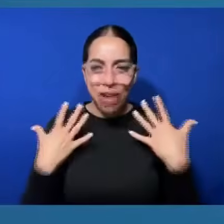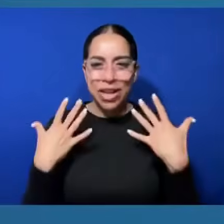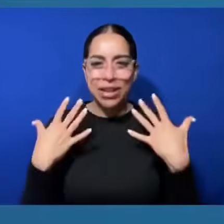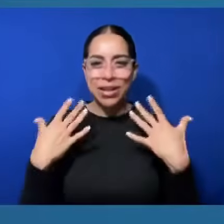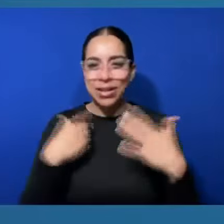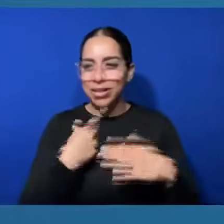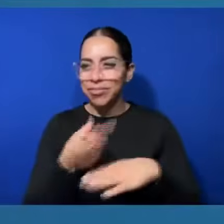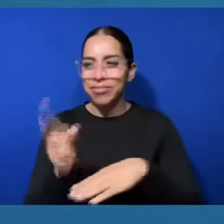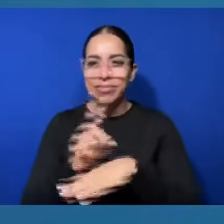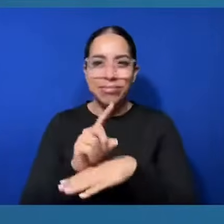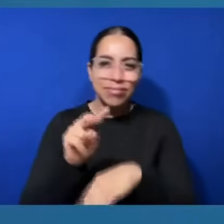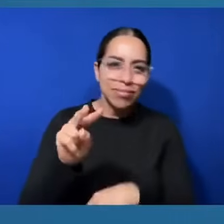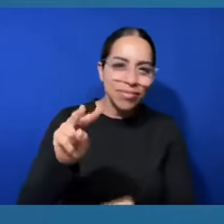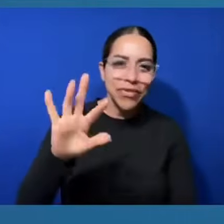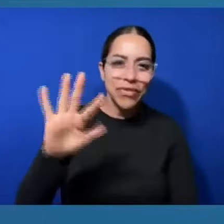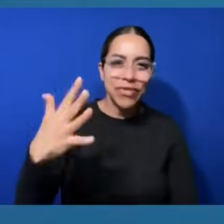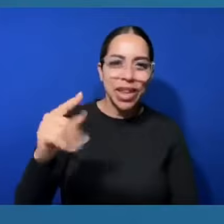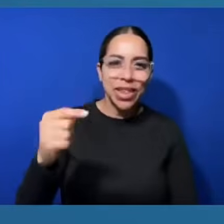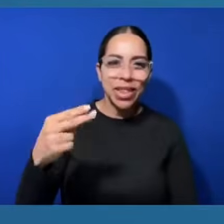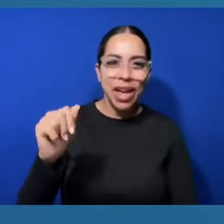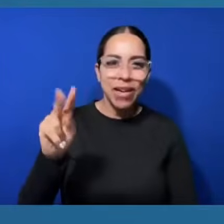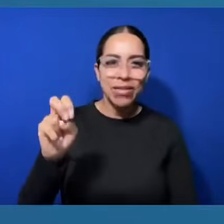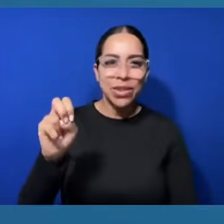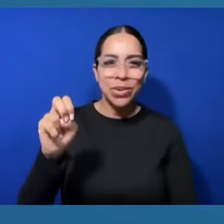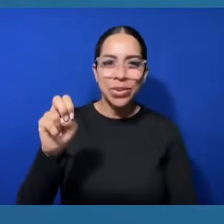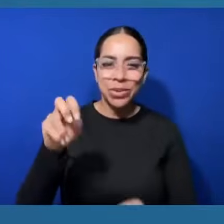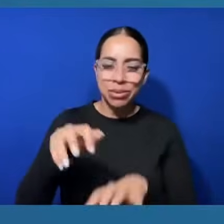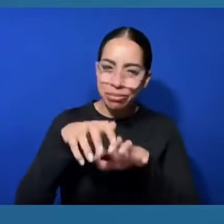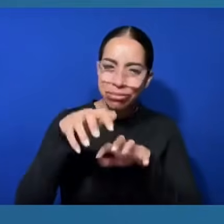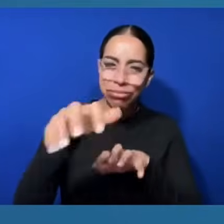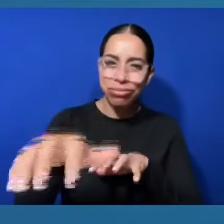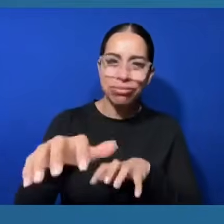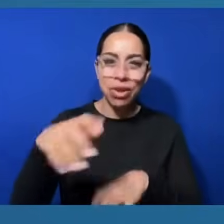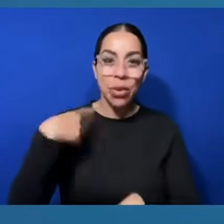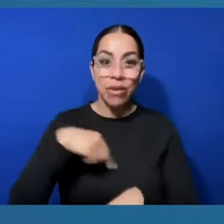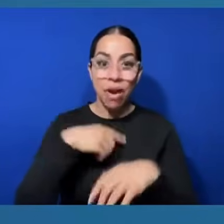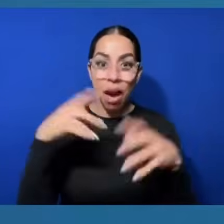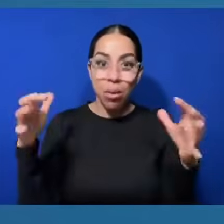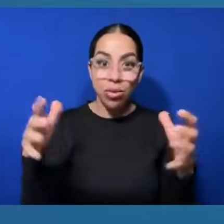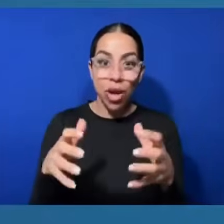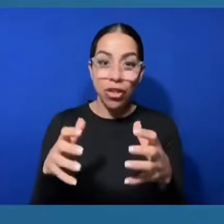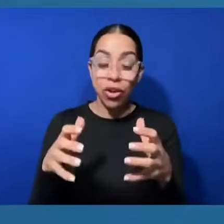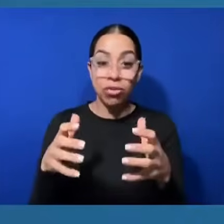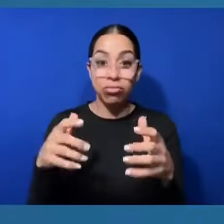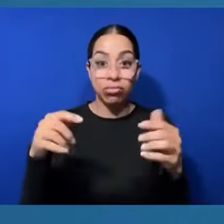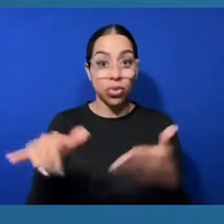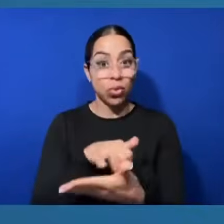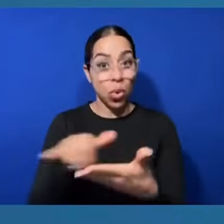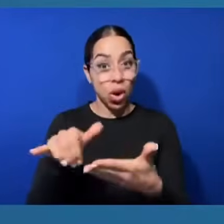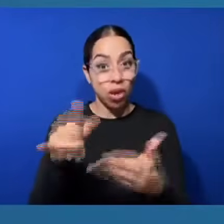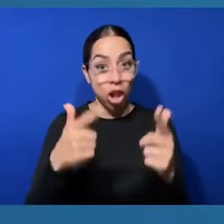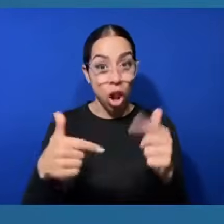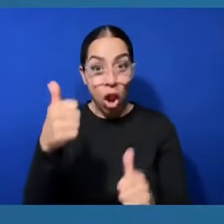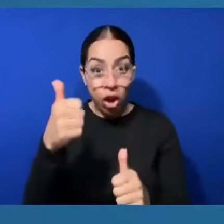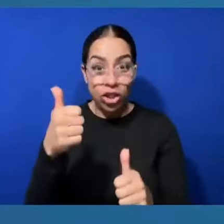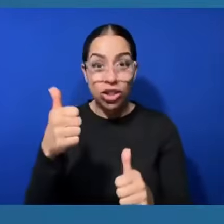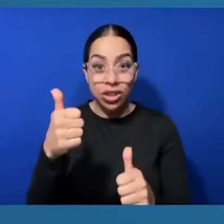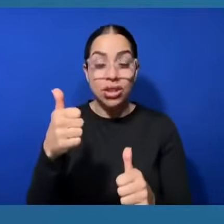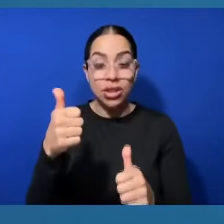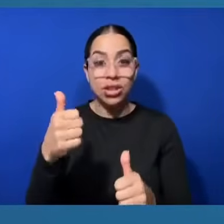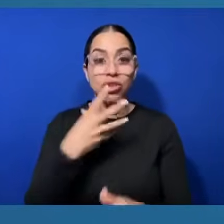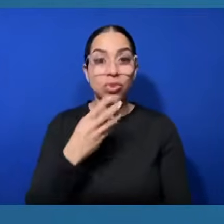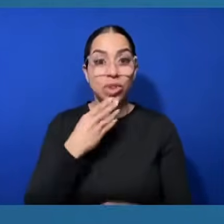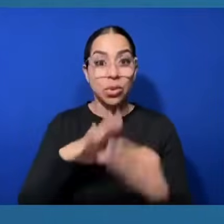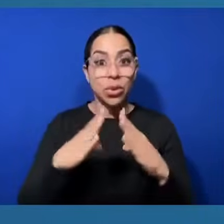come together, New York, the largest Jewish community in the world outside of Israel, to celebrate Israel. It's